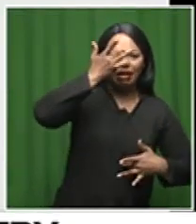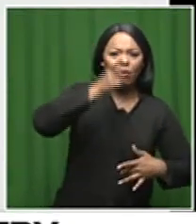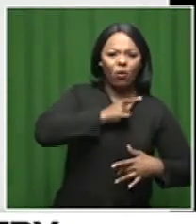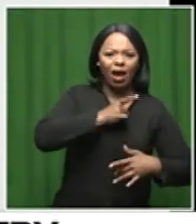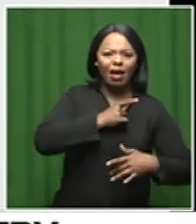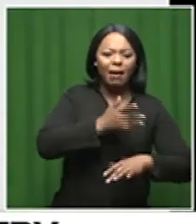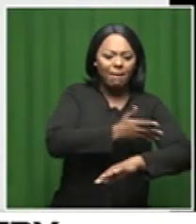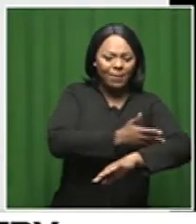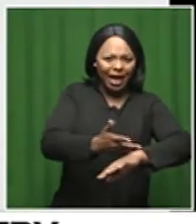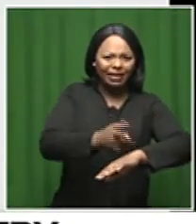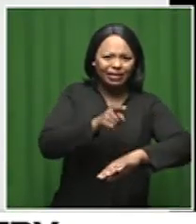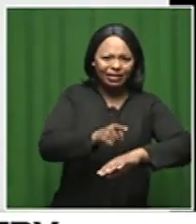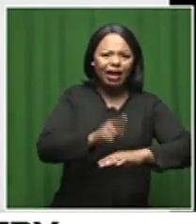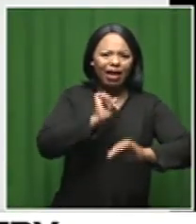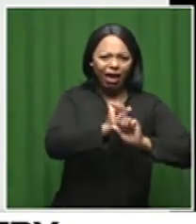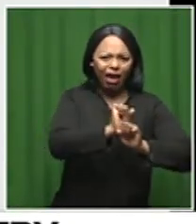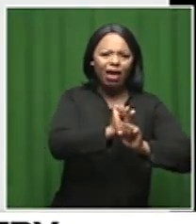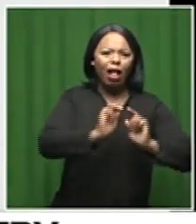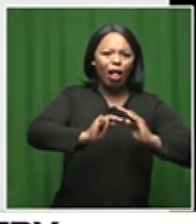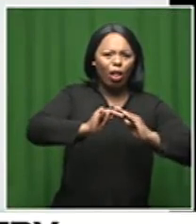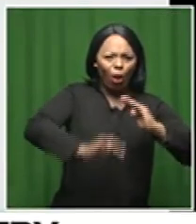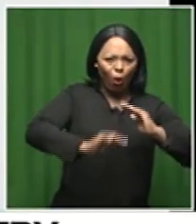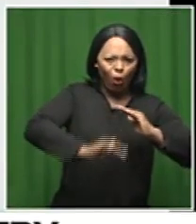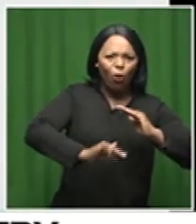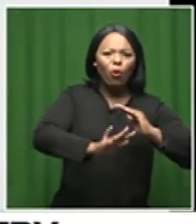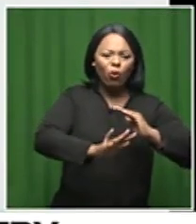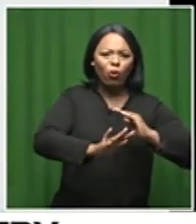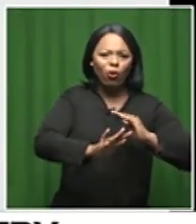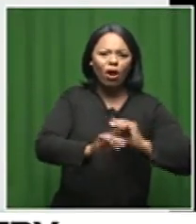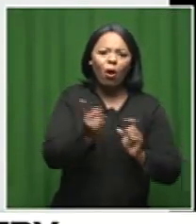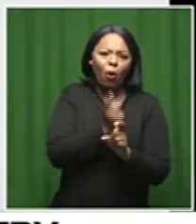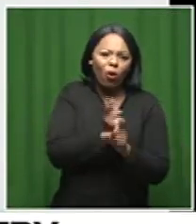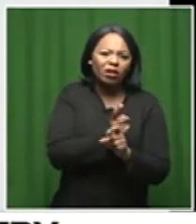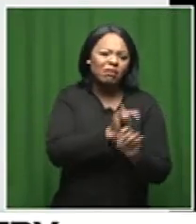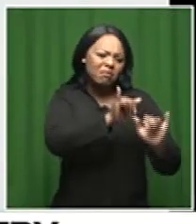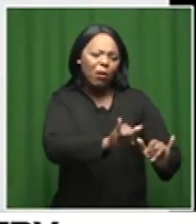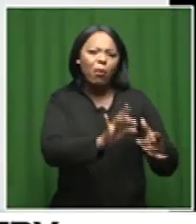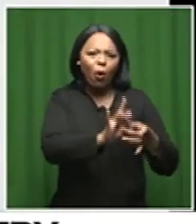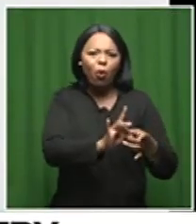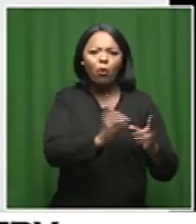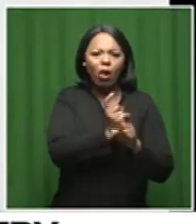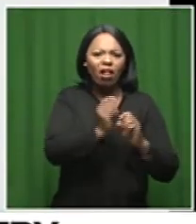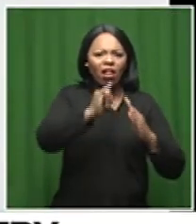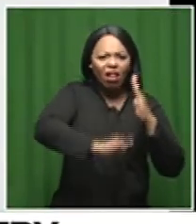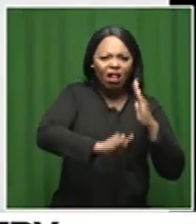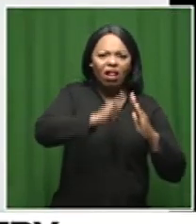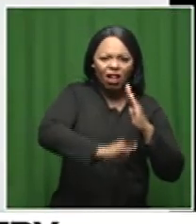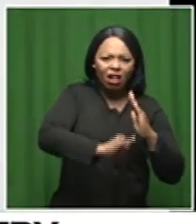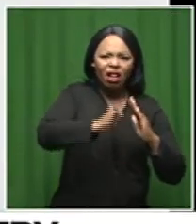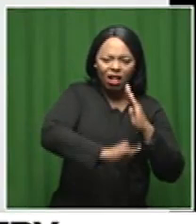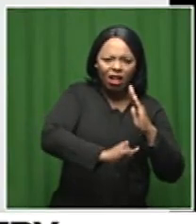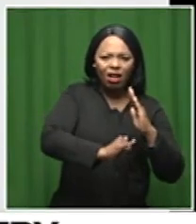counts. So we just stay at home with her. She's only mostly in the company of the immediate